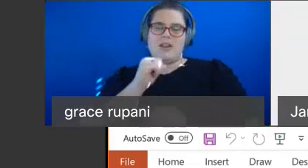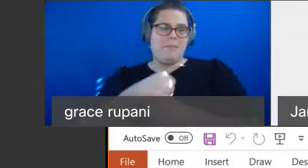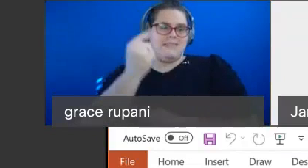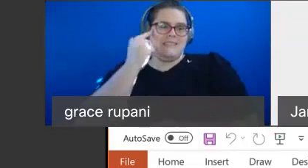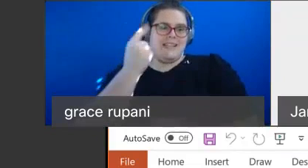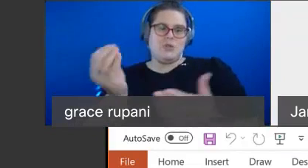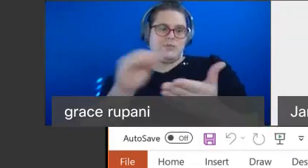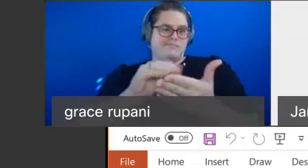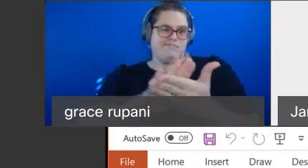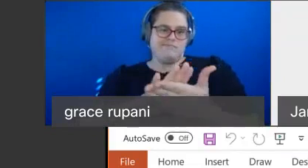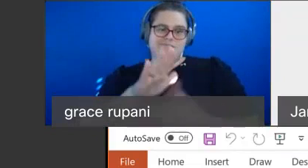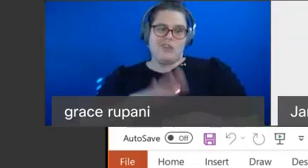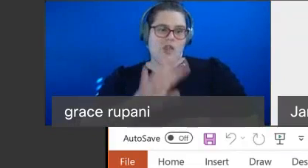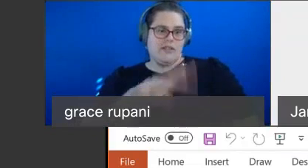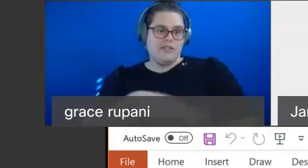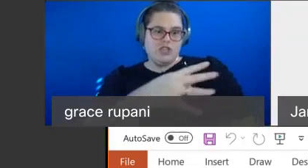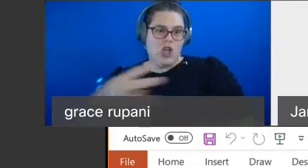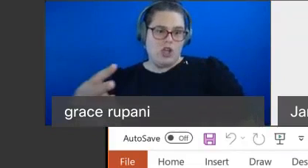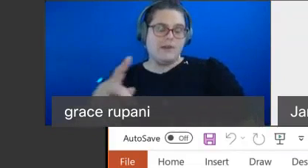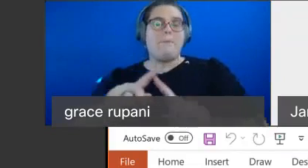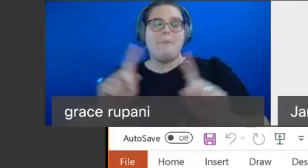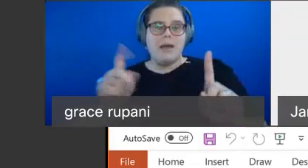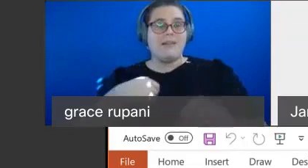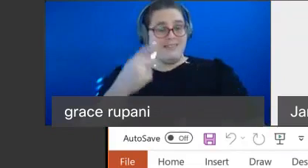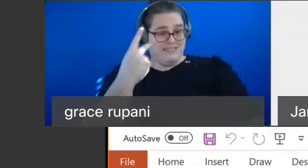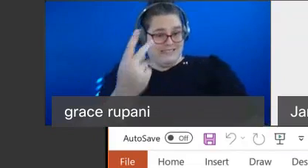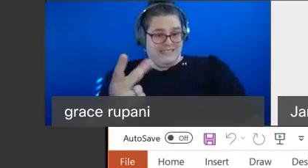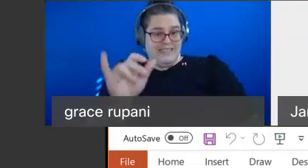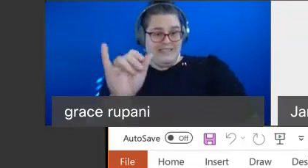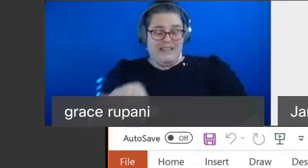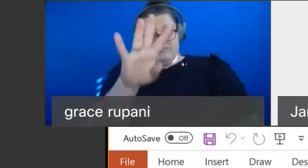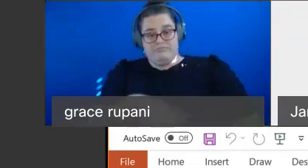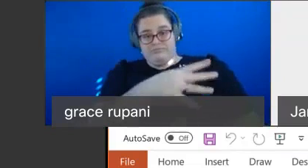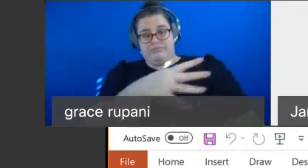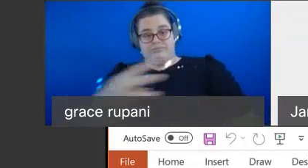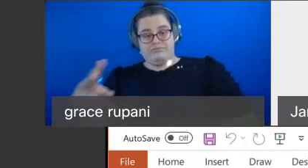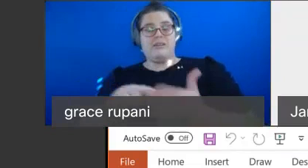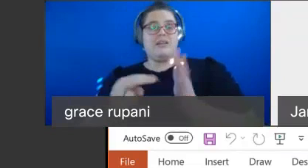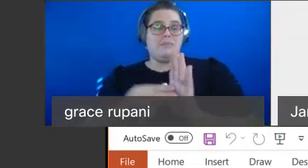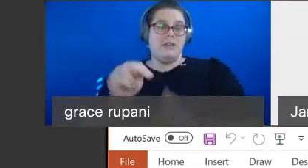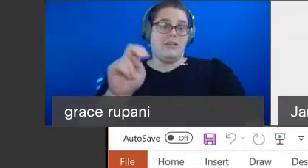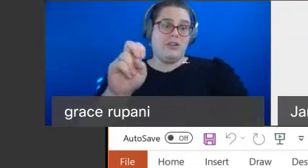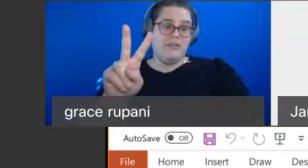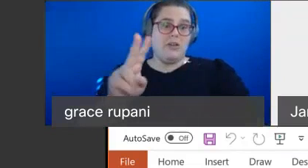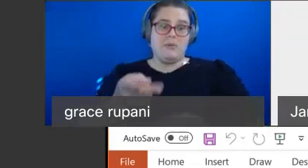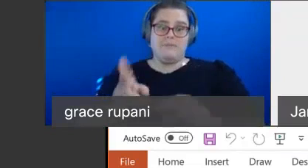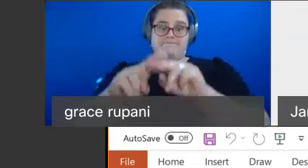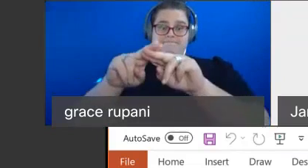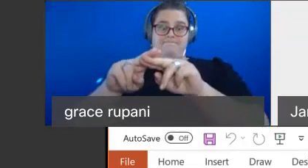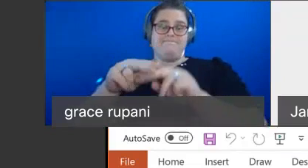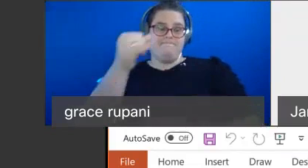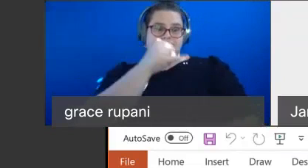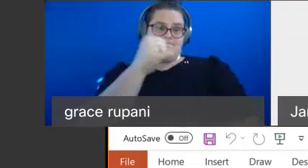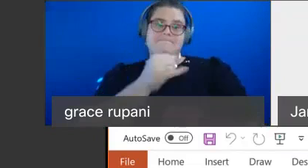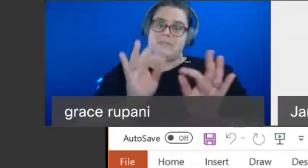But as you can see, that's quite a bump up in November. both in overall numbers and of real